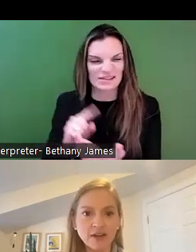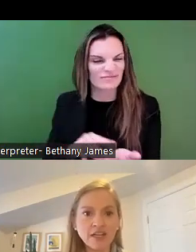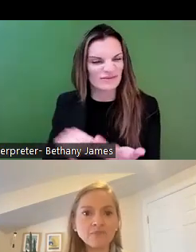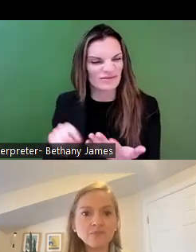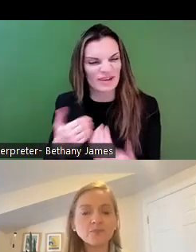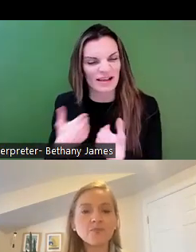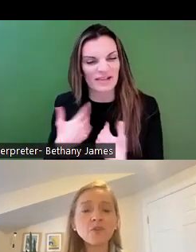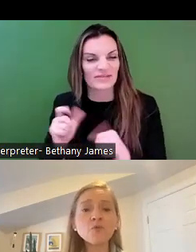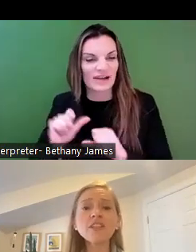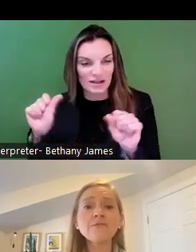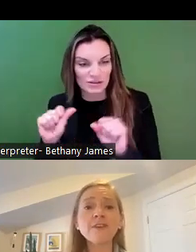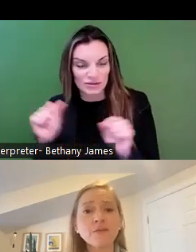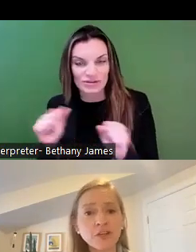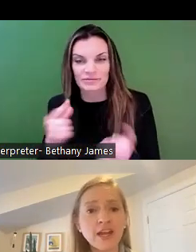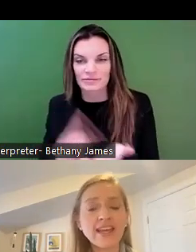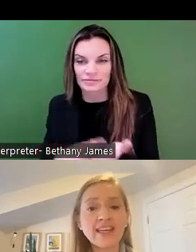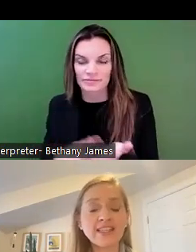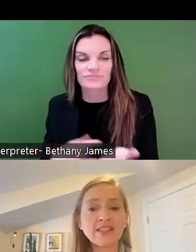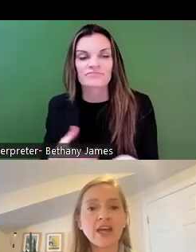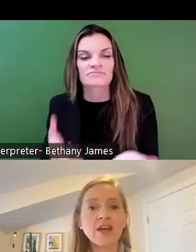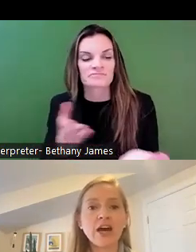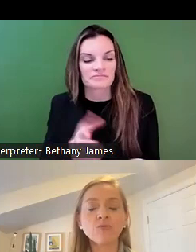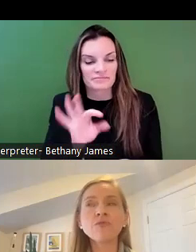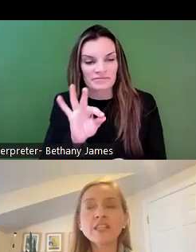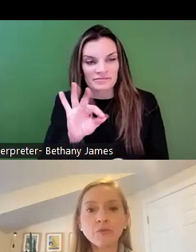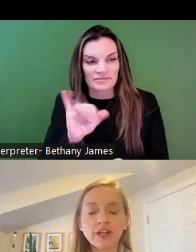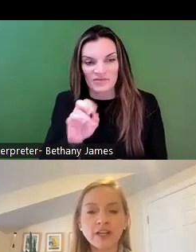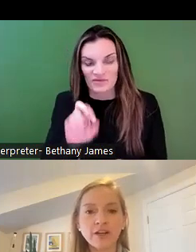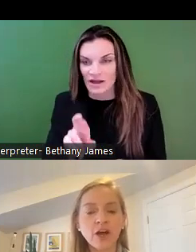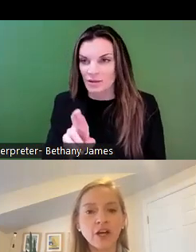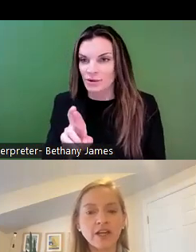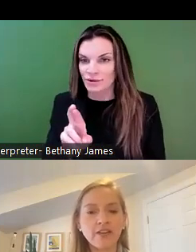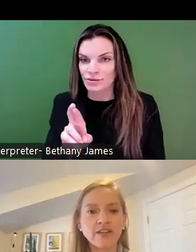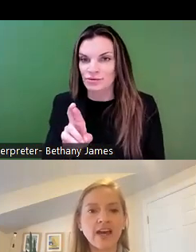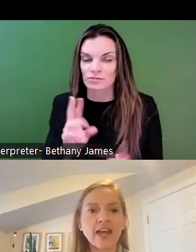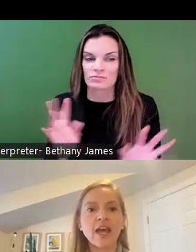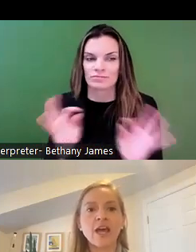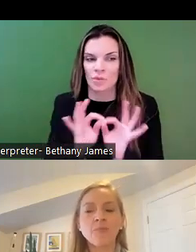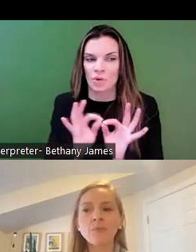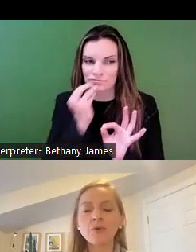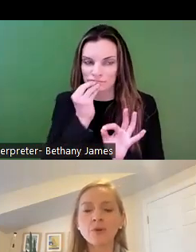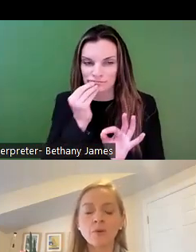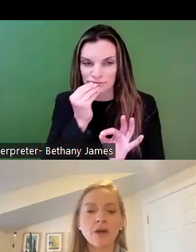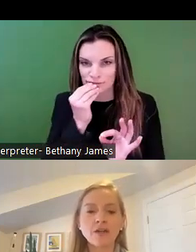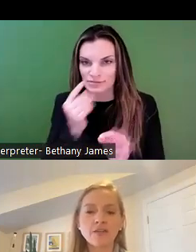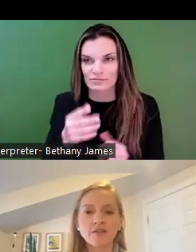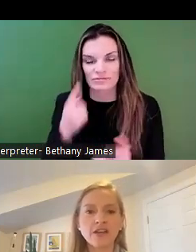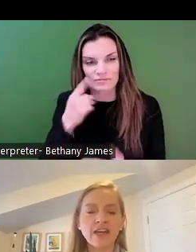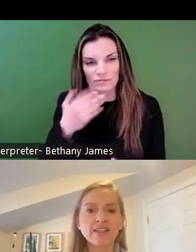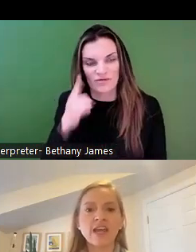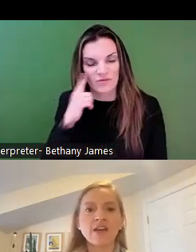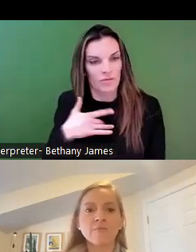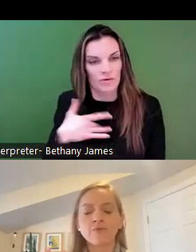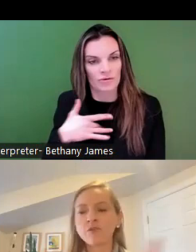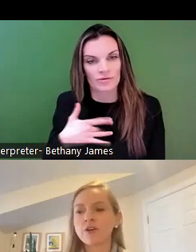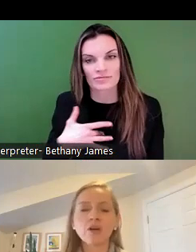exercise already. Really, fiber is really important in a heart healthy diet. People who go on other